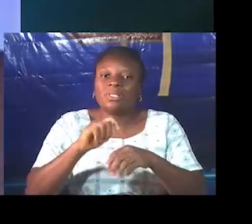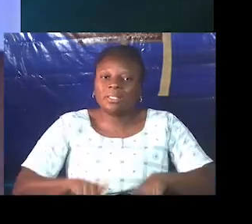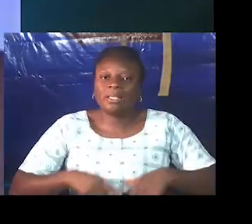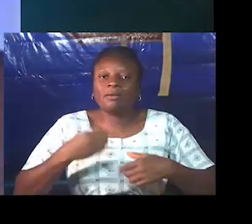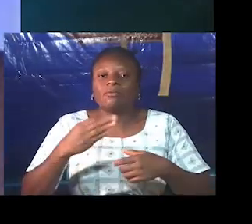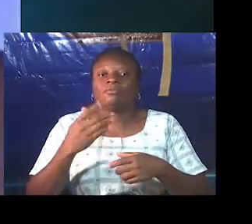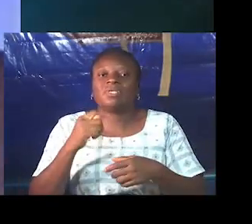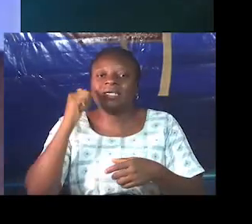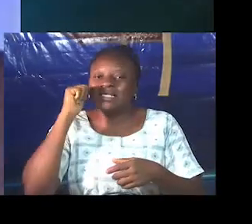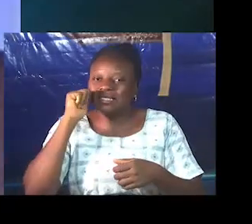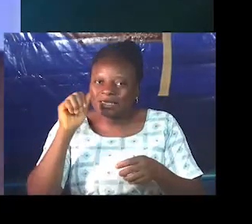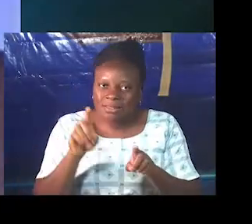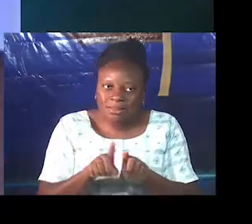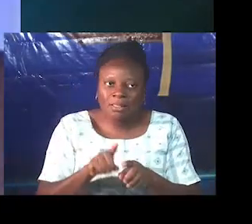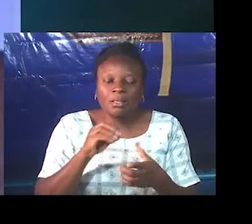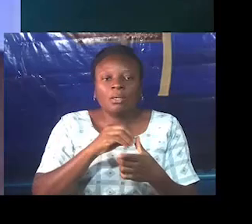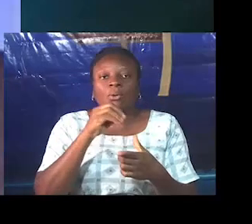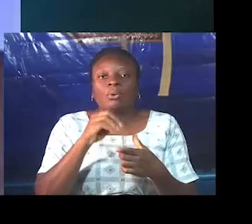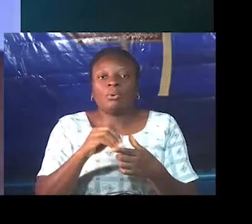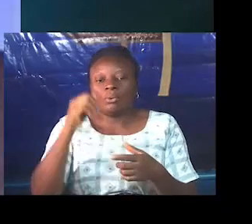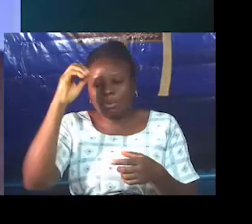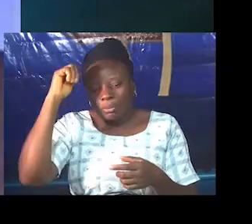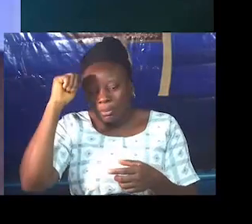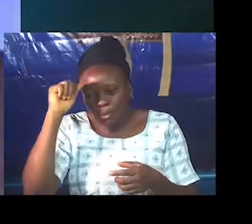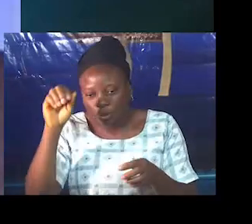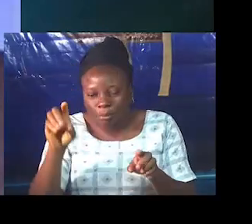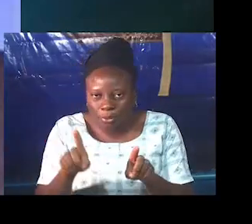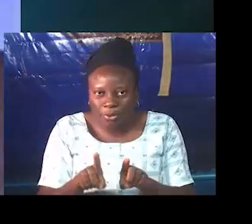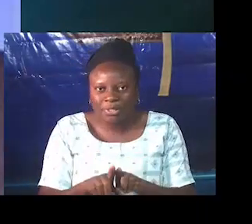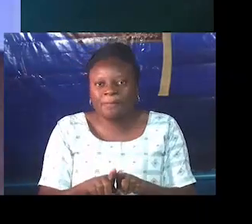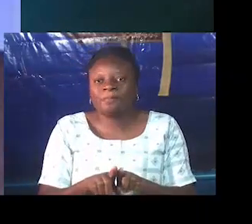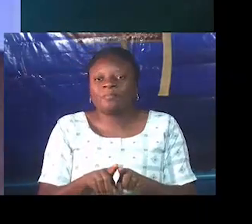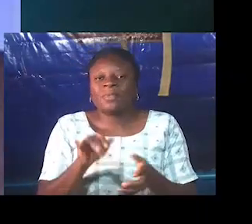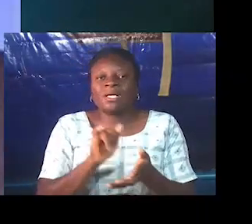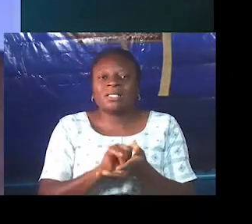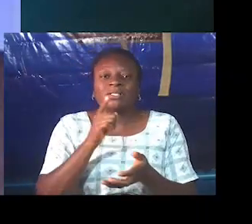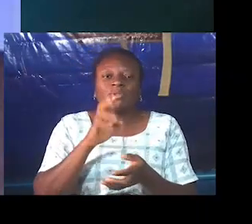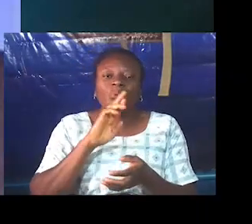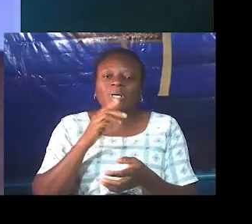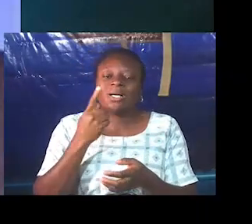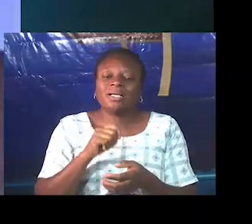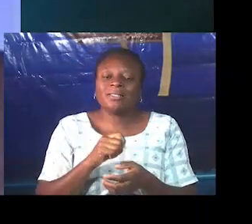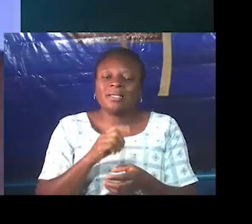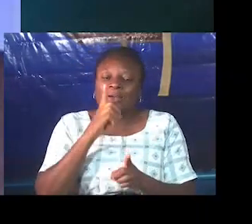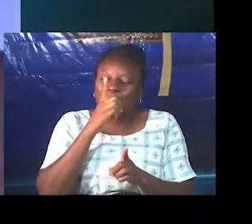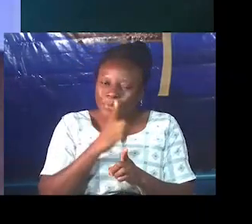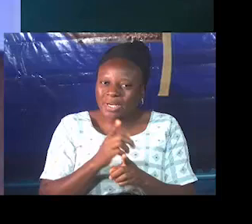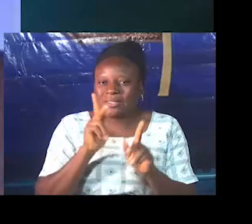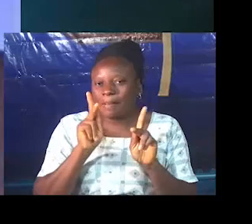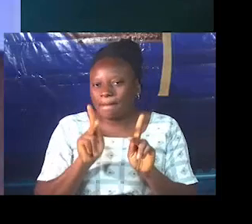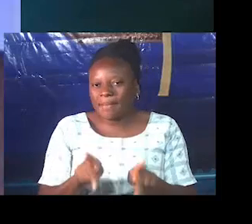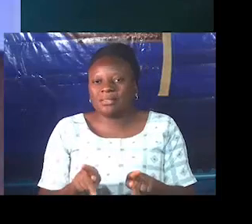you that, you know, spoken to the sister that you are the right person, you can see that there is